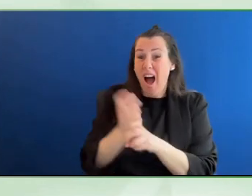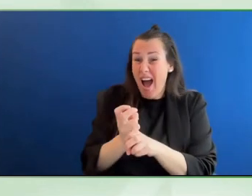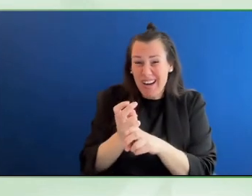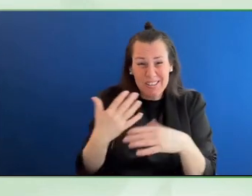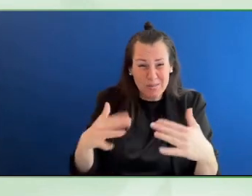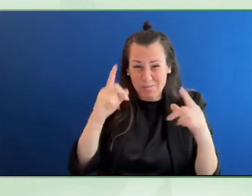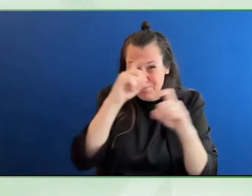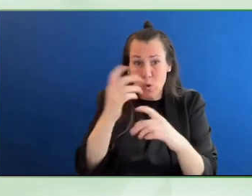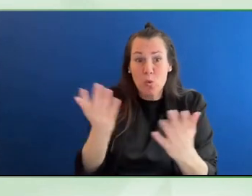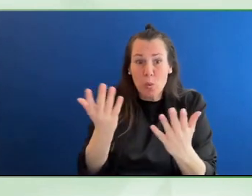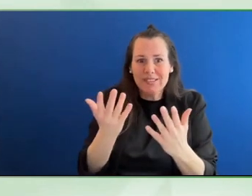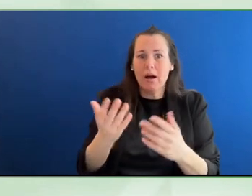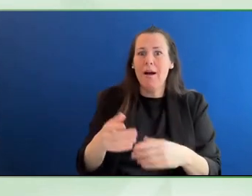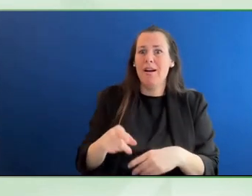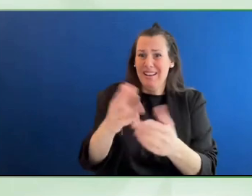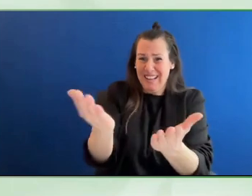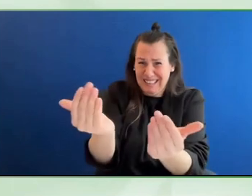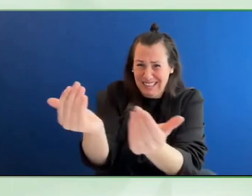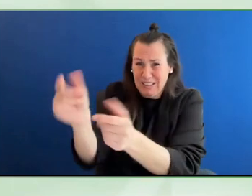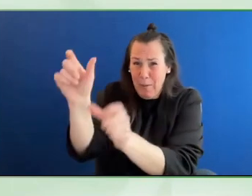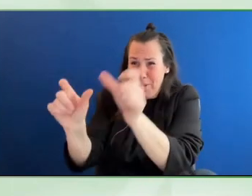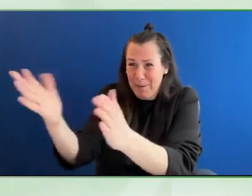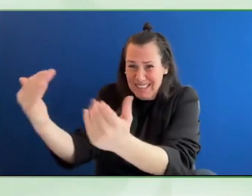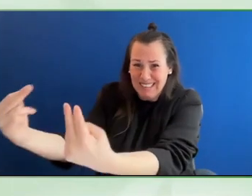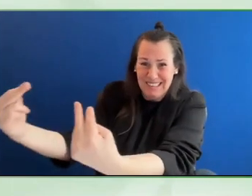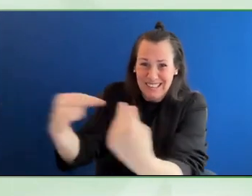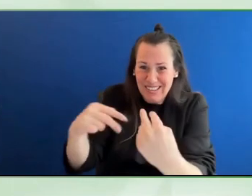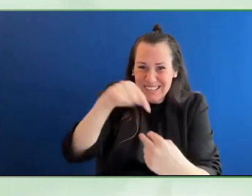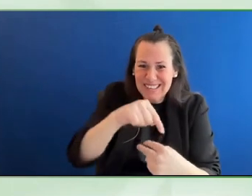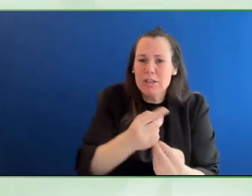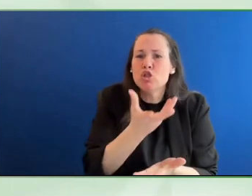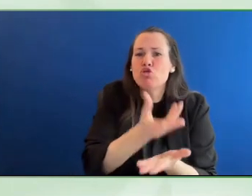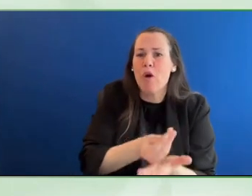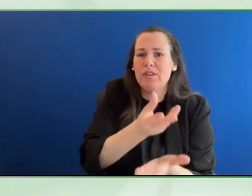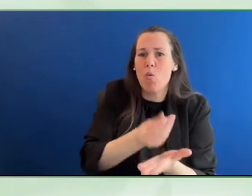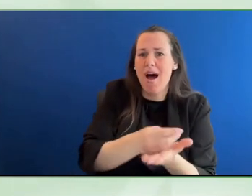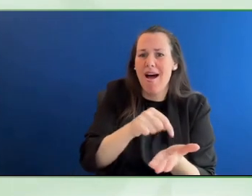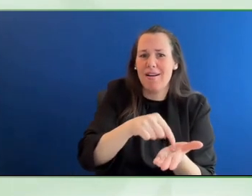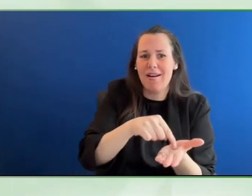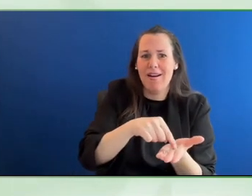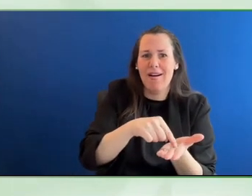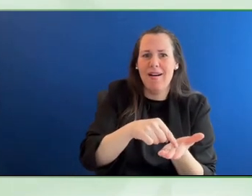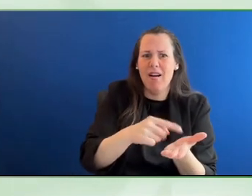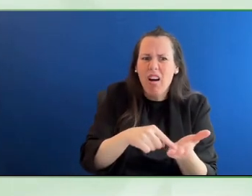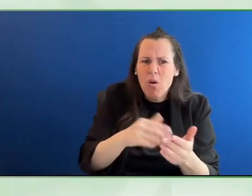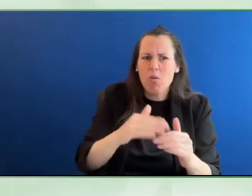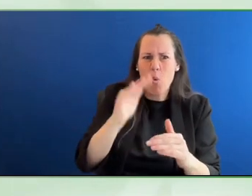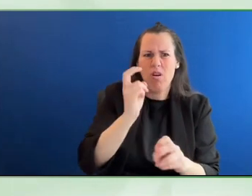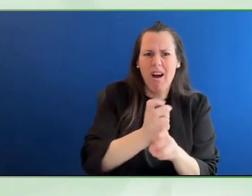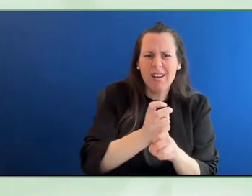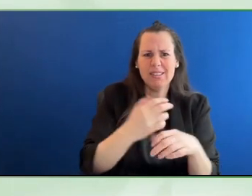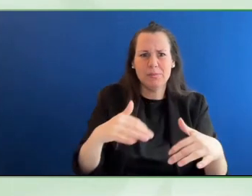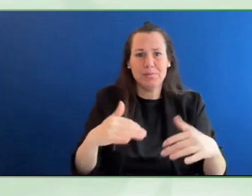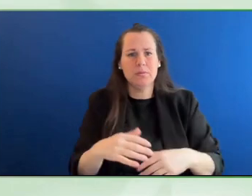and schools and community colleges and libraries. St. Louis Library went from having no AT on